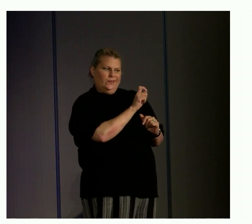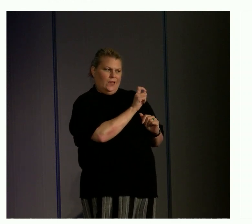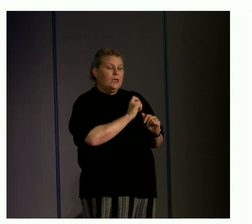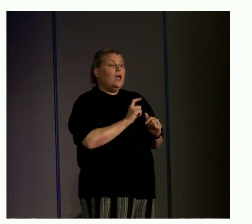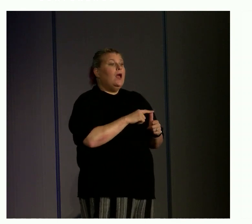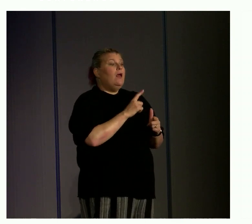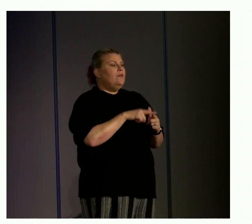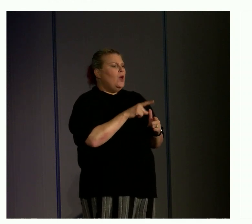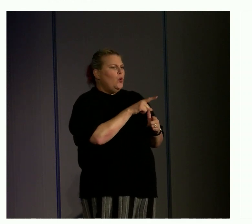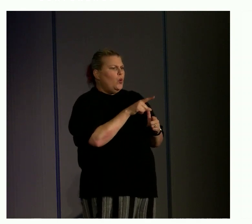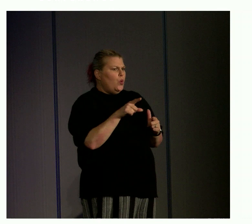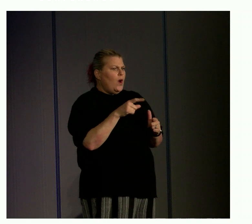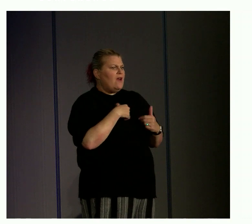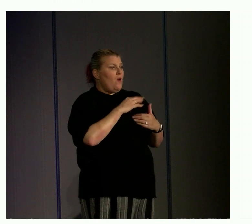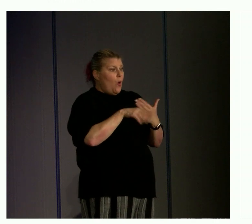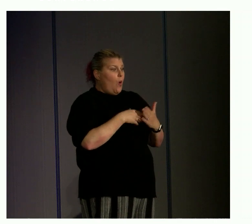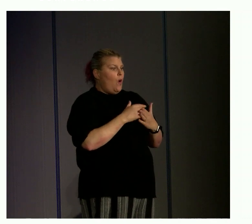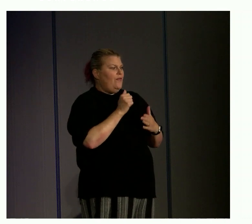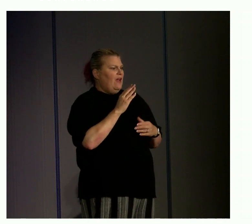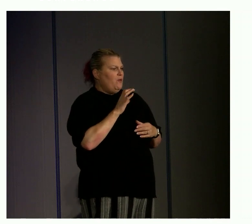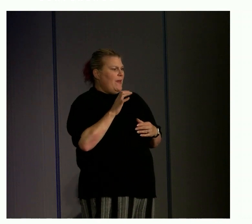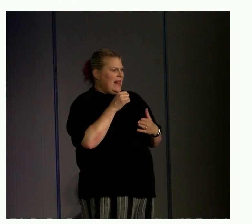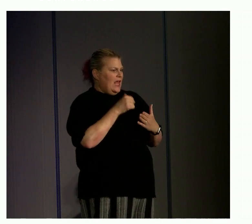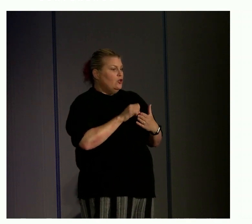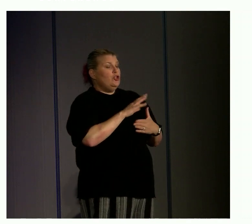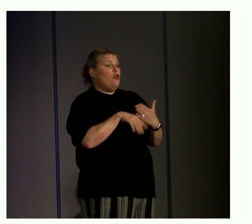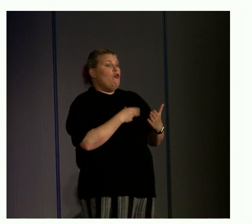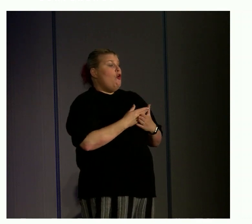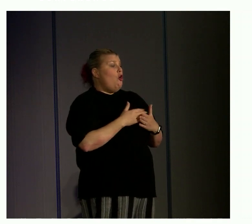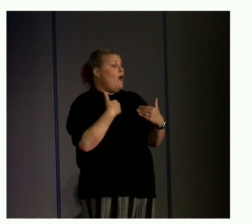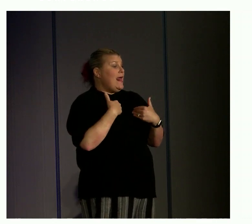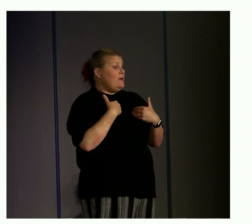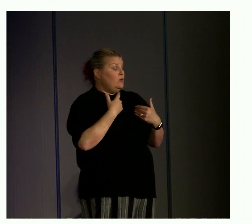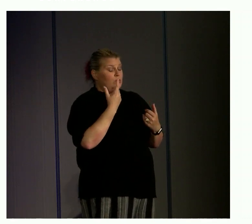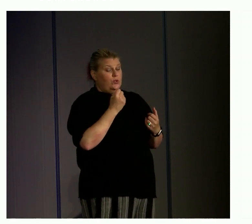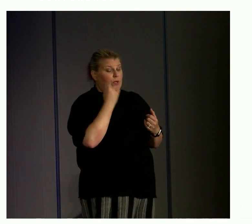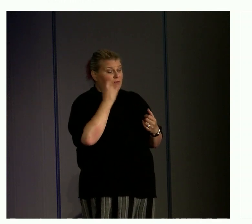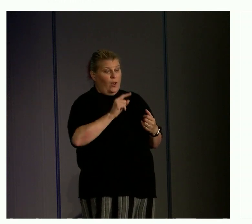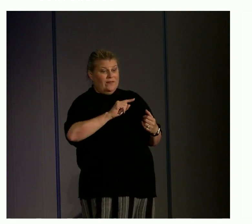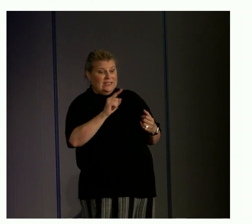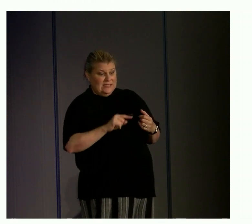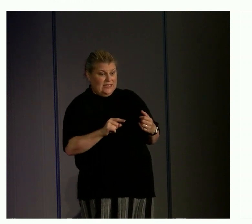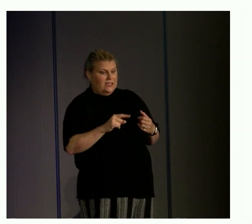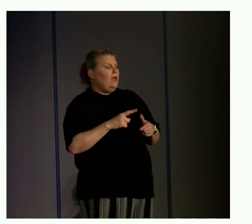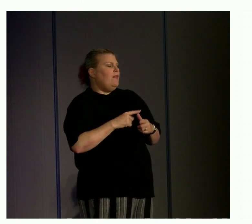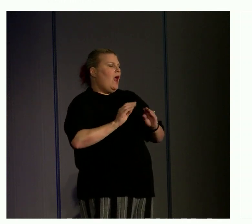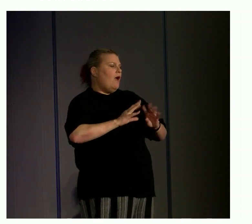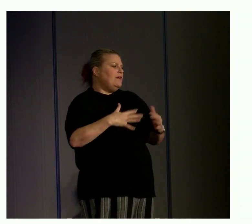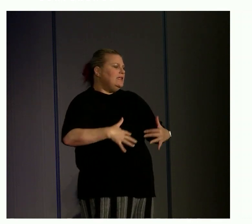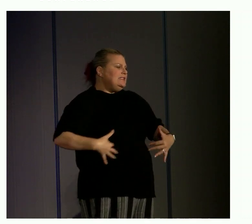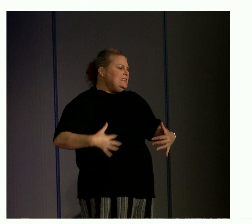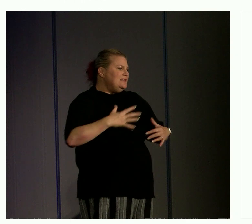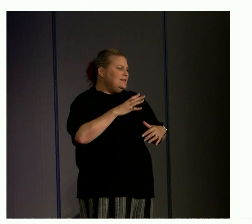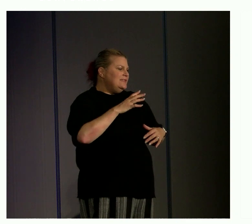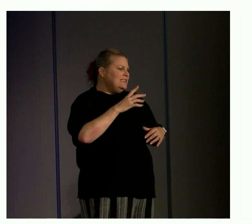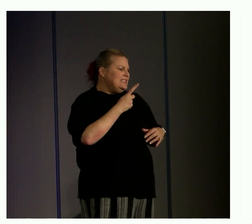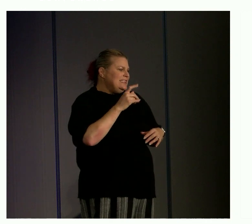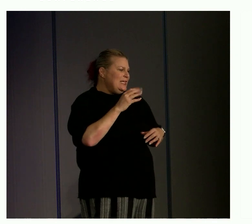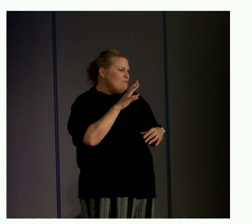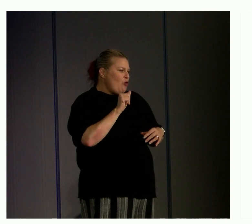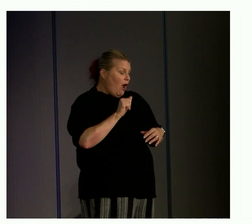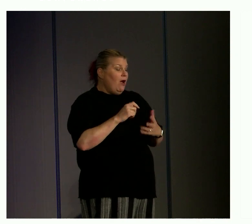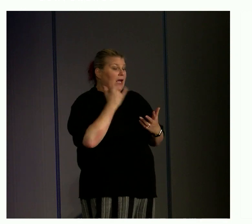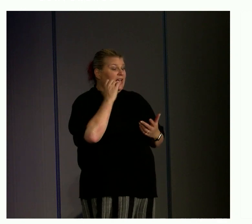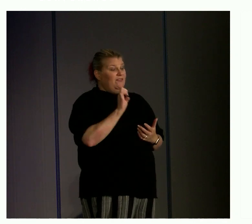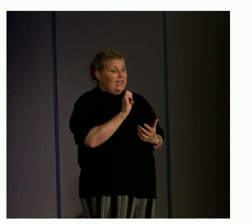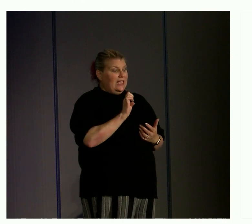you have all the alphabet letters and they are all animals. For example, if you have letter Z, it's a zebra. If you have letter E,